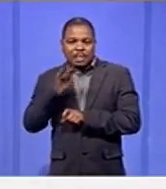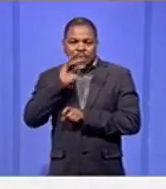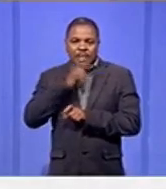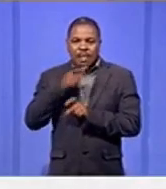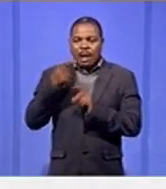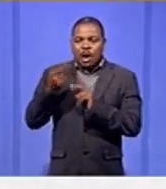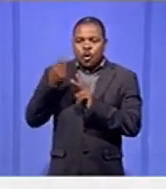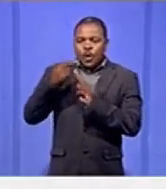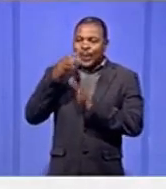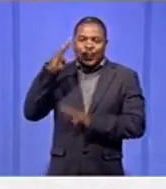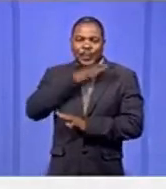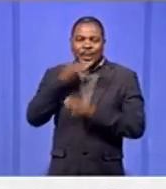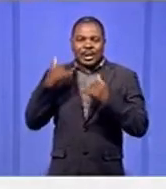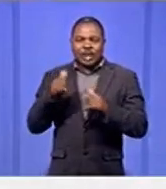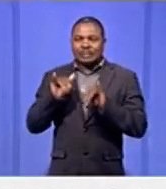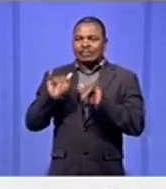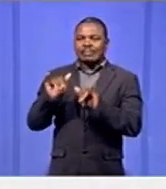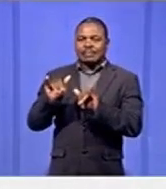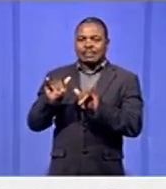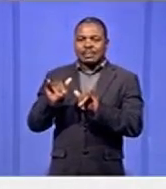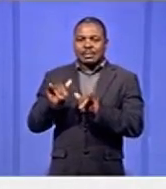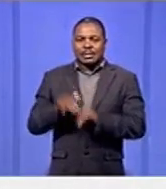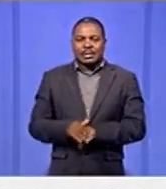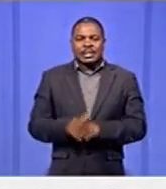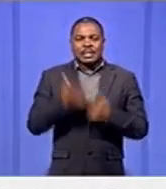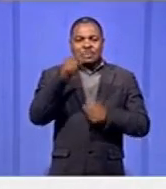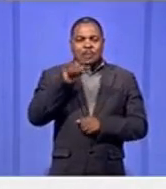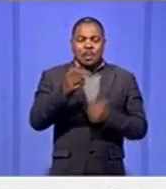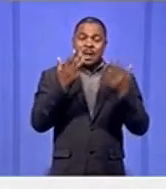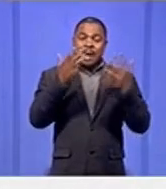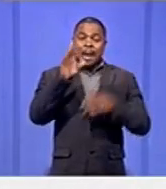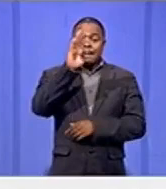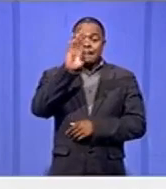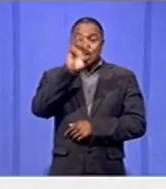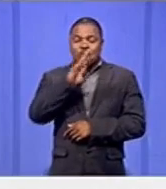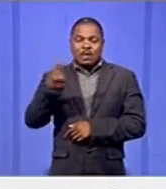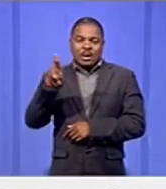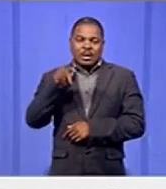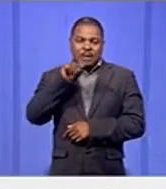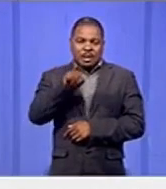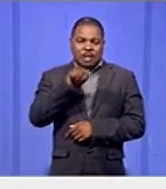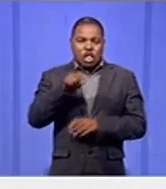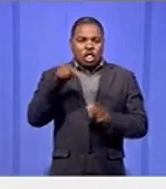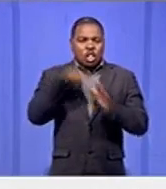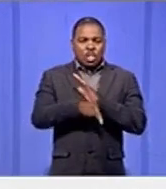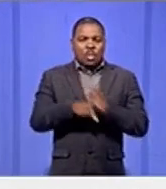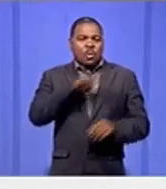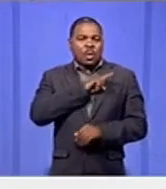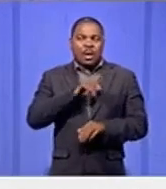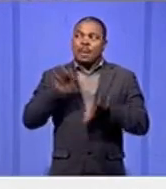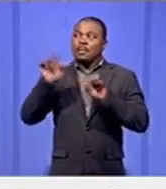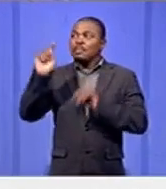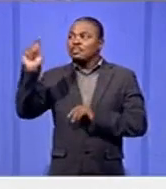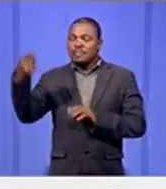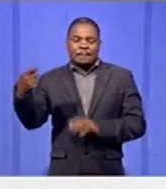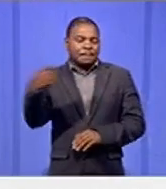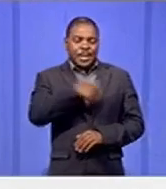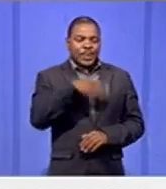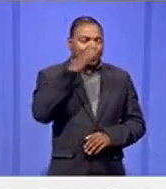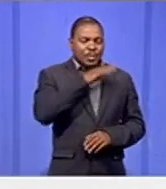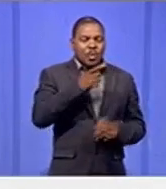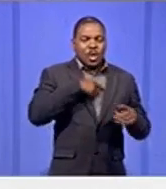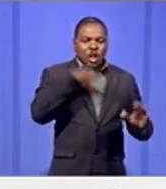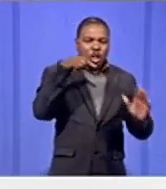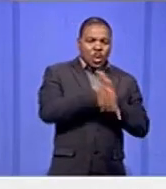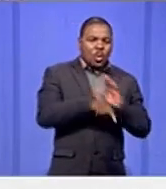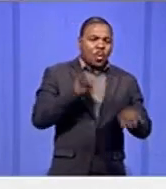any consumption. Power is owed 7.9 billion rands because of people who are not paying. They've got losses that